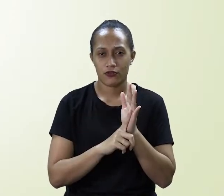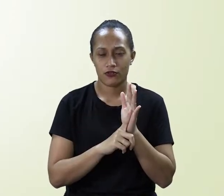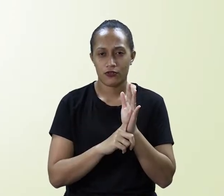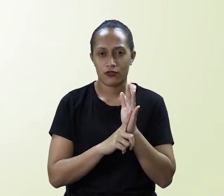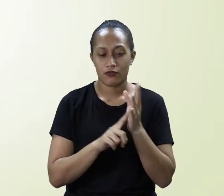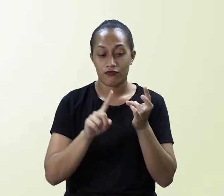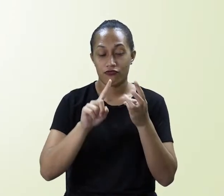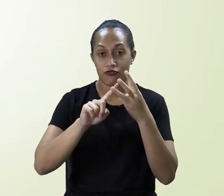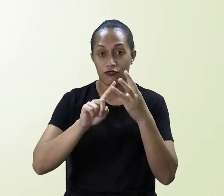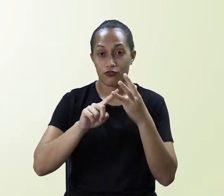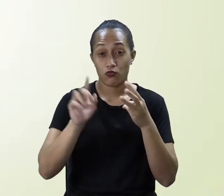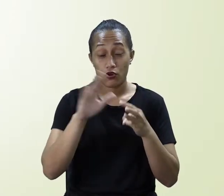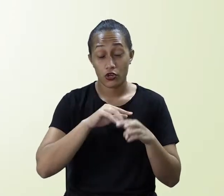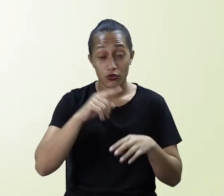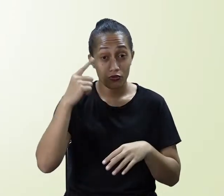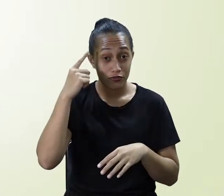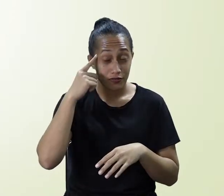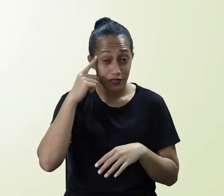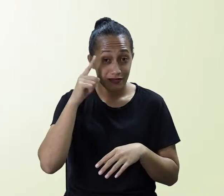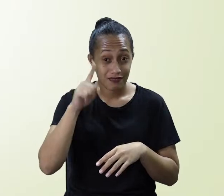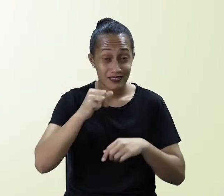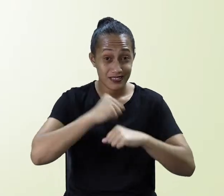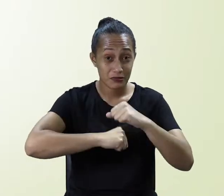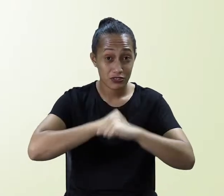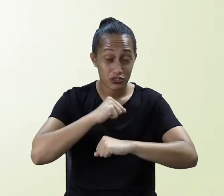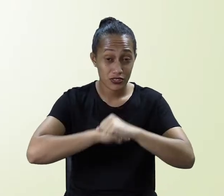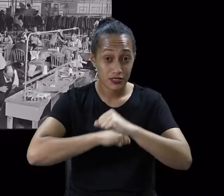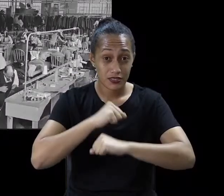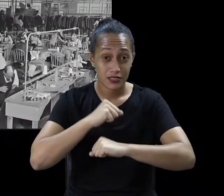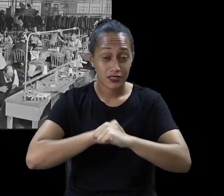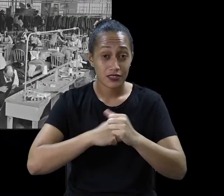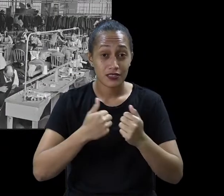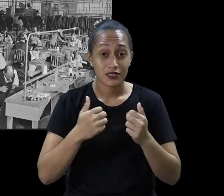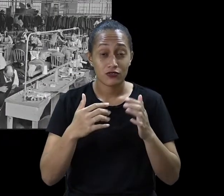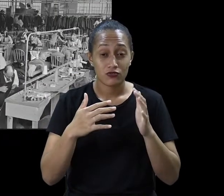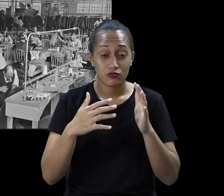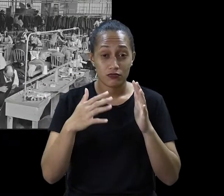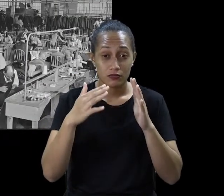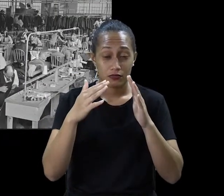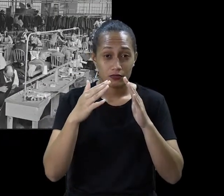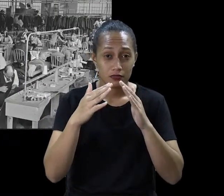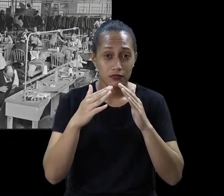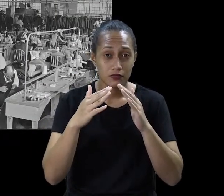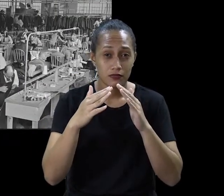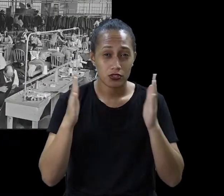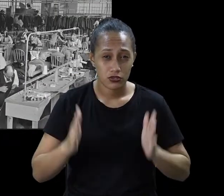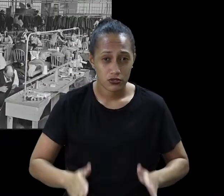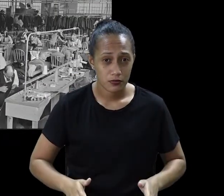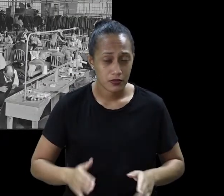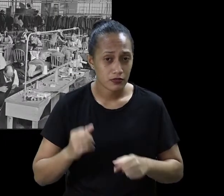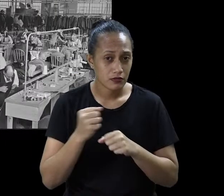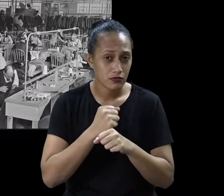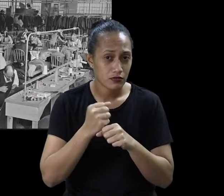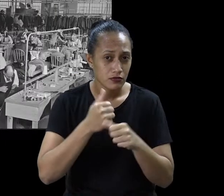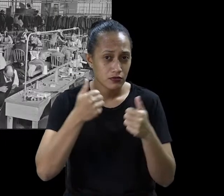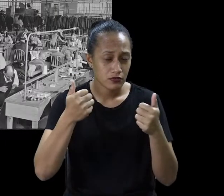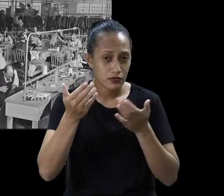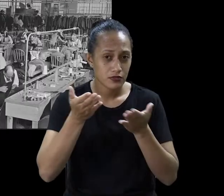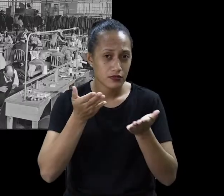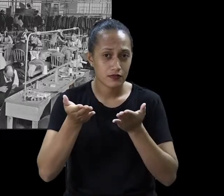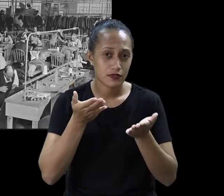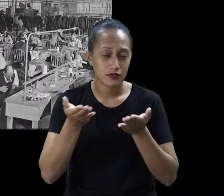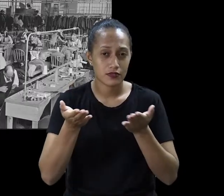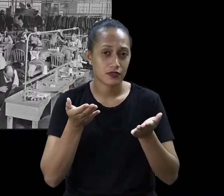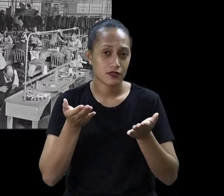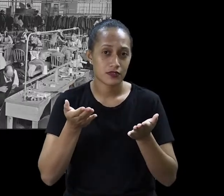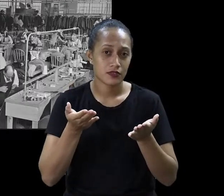production. This video is being extracted from the Khan Academy. An idea that will keep coming up as you study economics